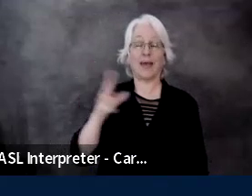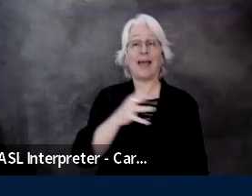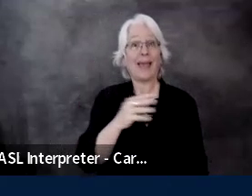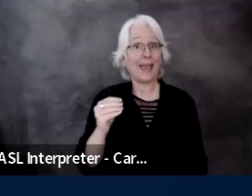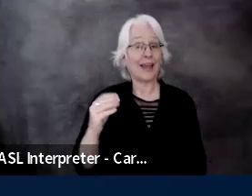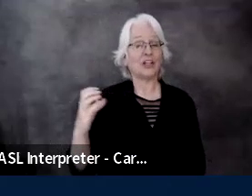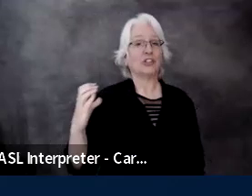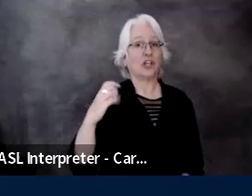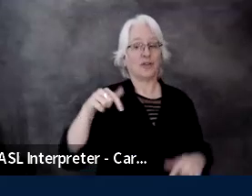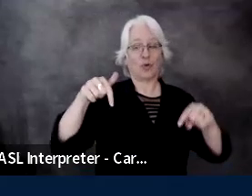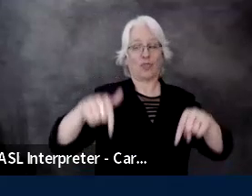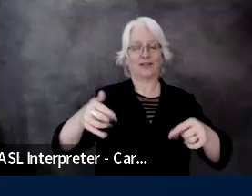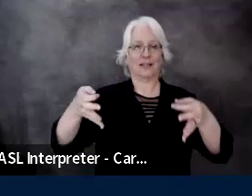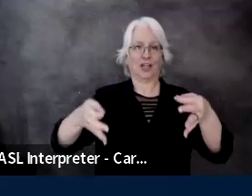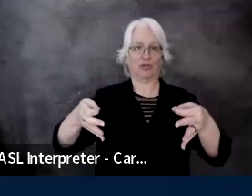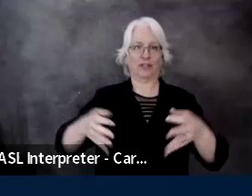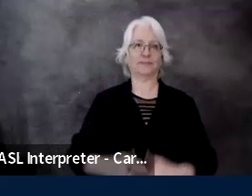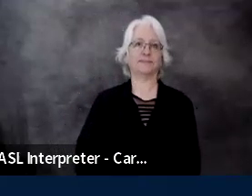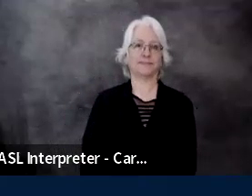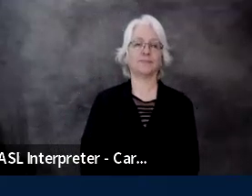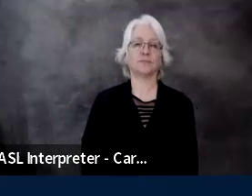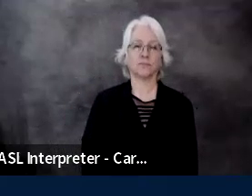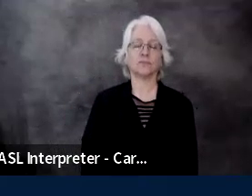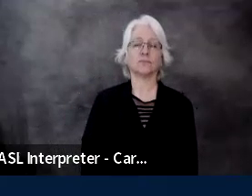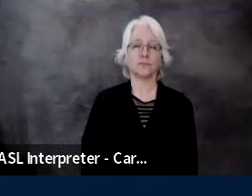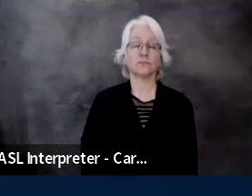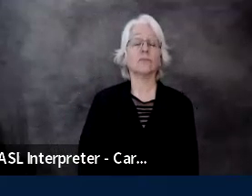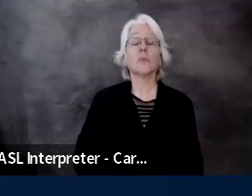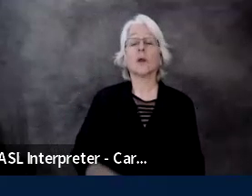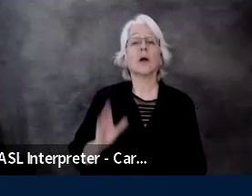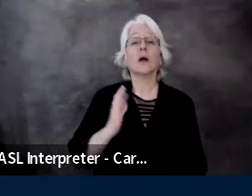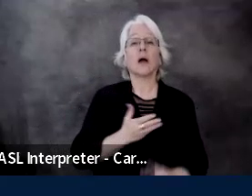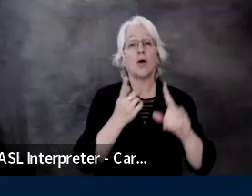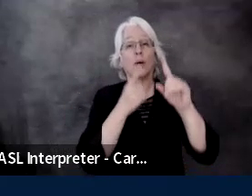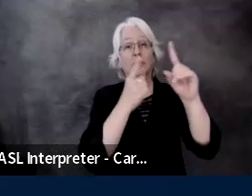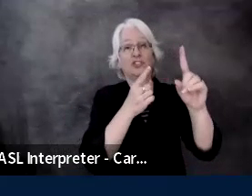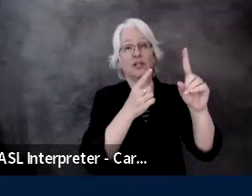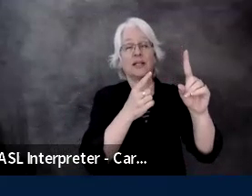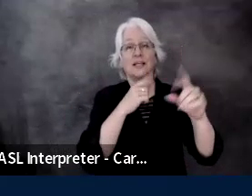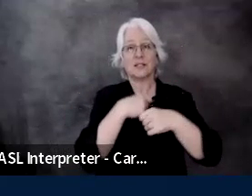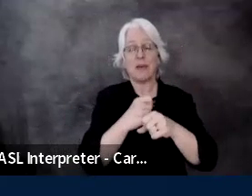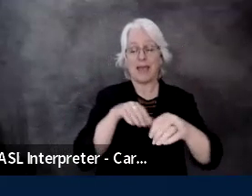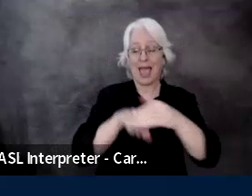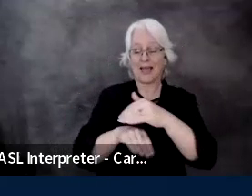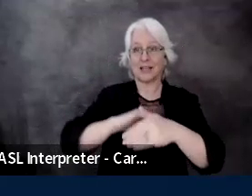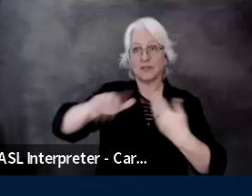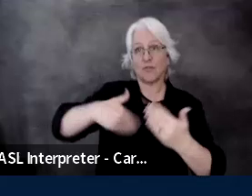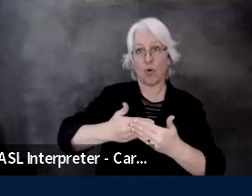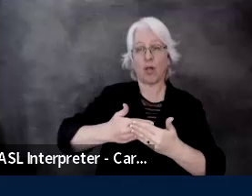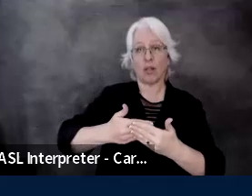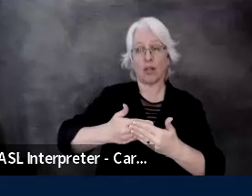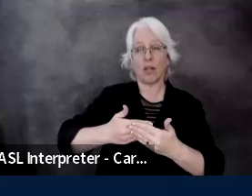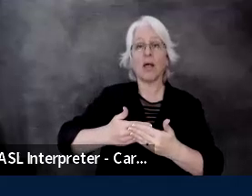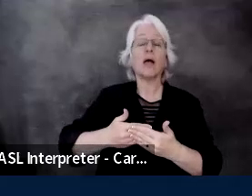chair this hearing. The Access Board's mission is to create access for all. The